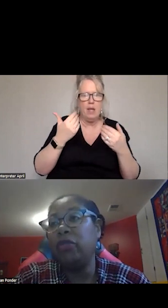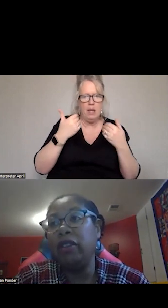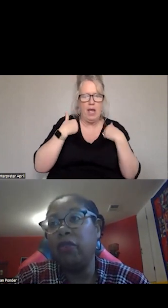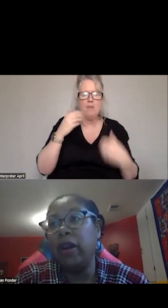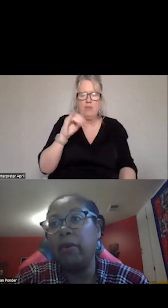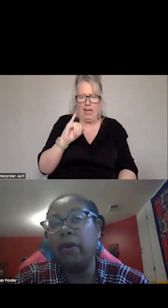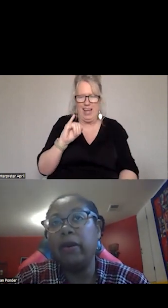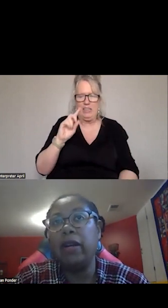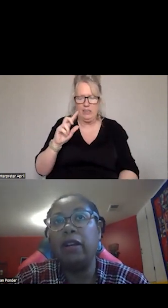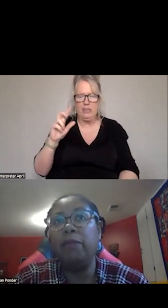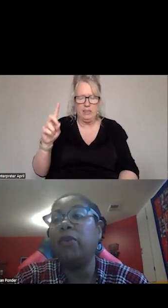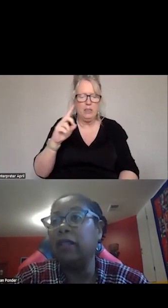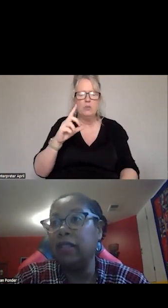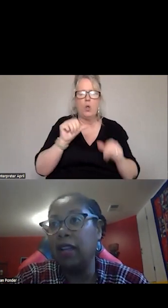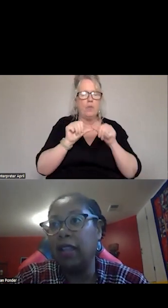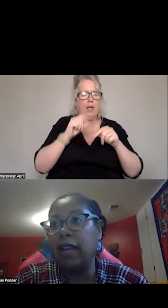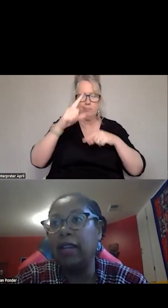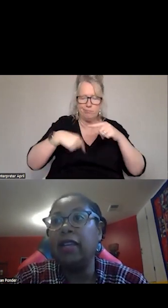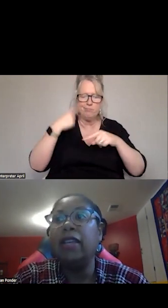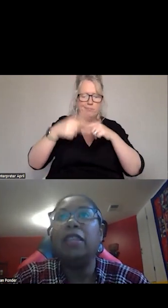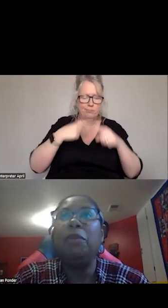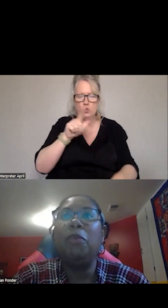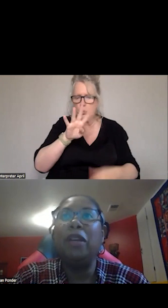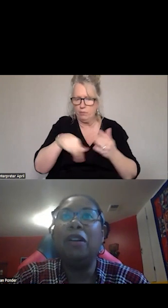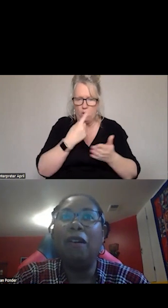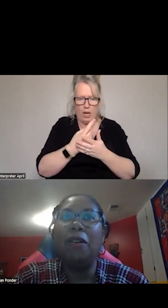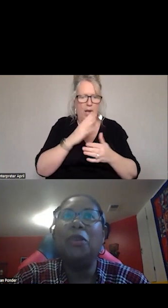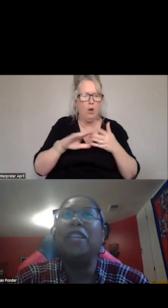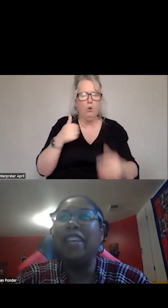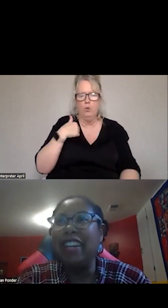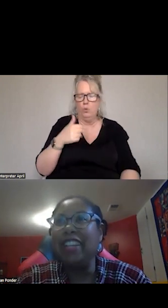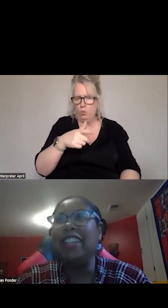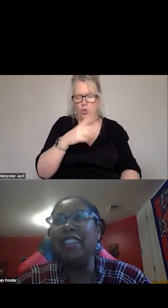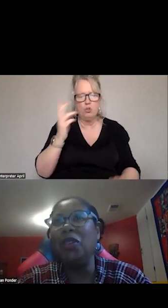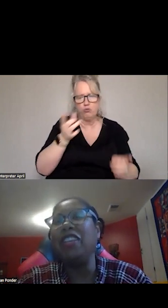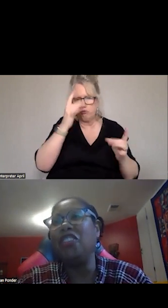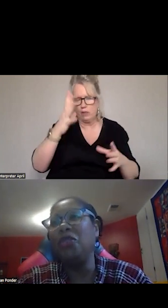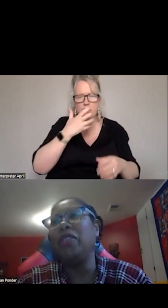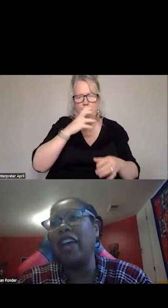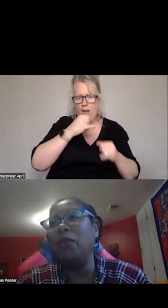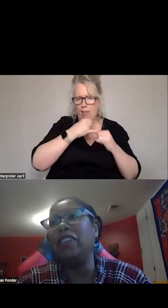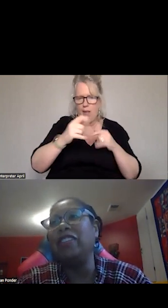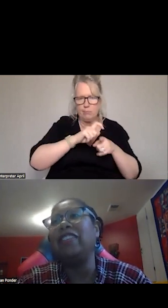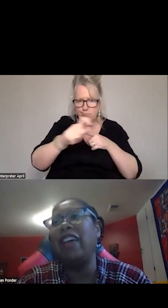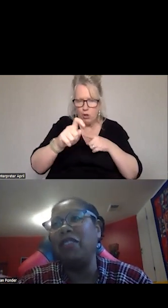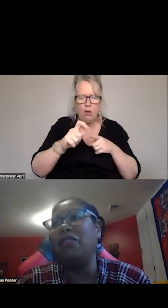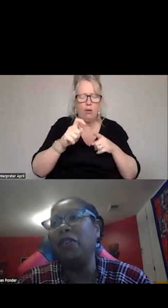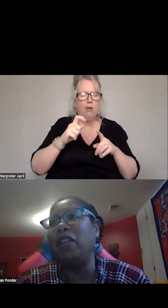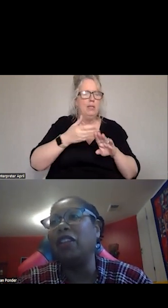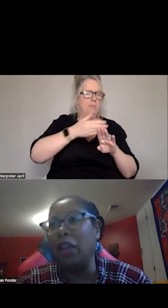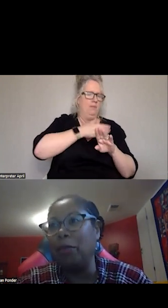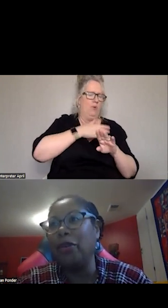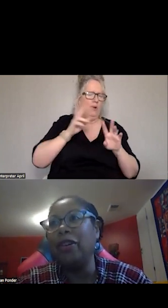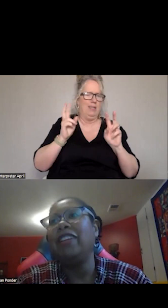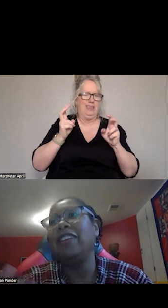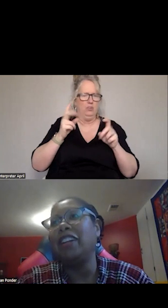operate a 24-hour crisis hotline that people can call. Again, the issue with that was having a very